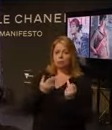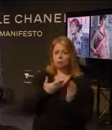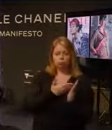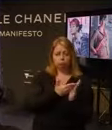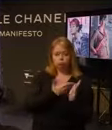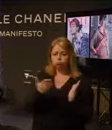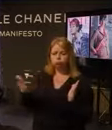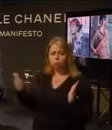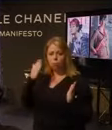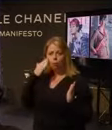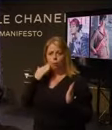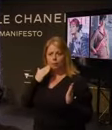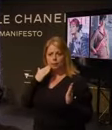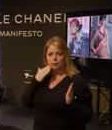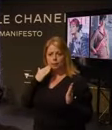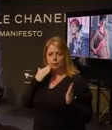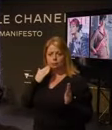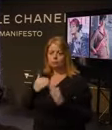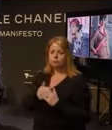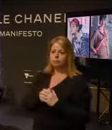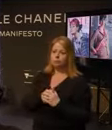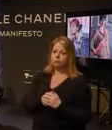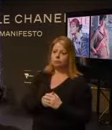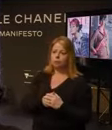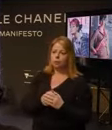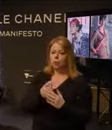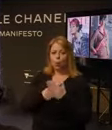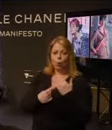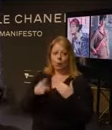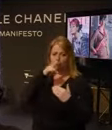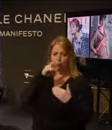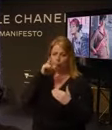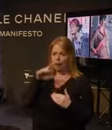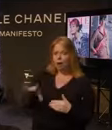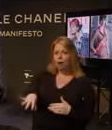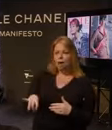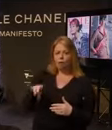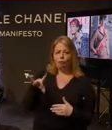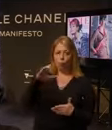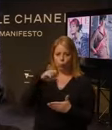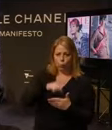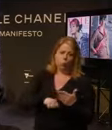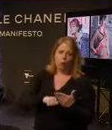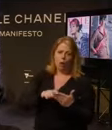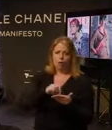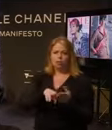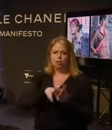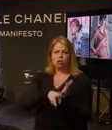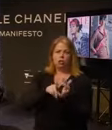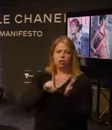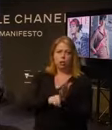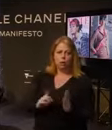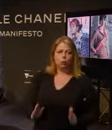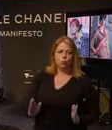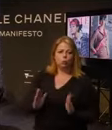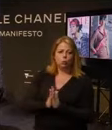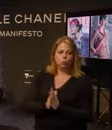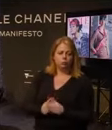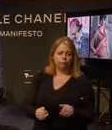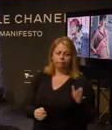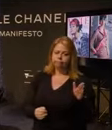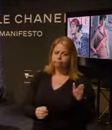women than those who could simply just afford to buy a Chanel suit. Chanel was very important